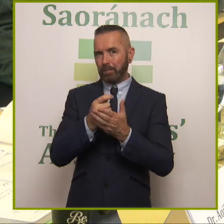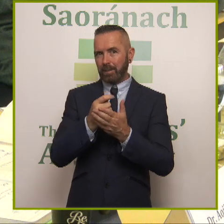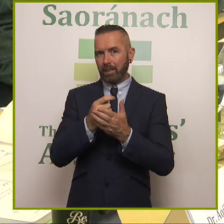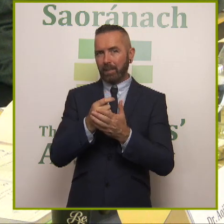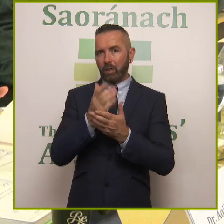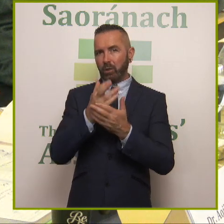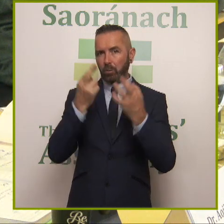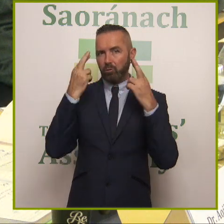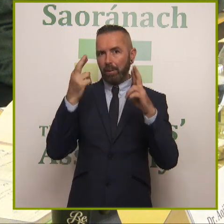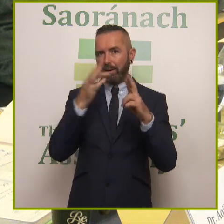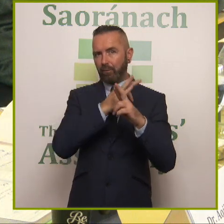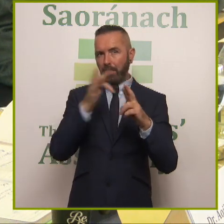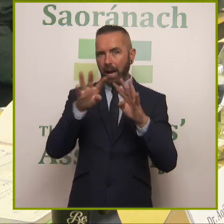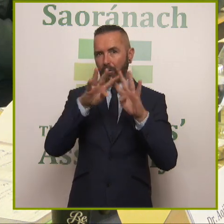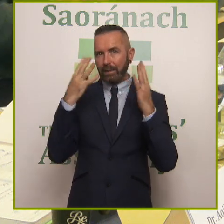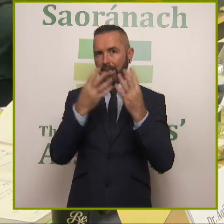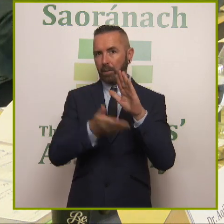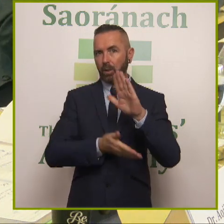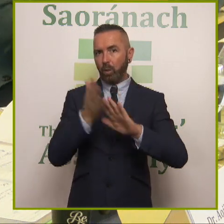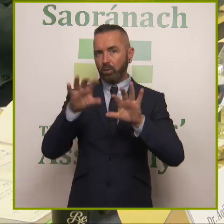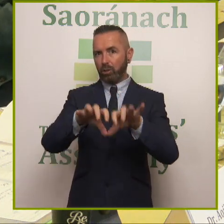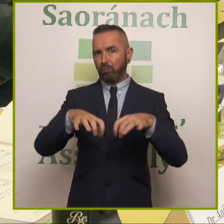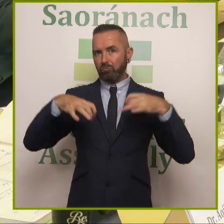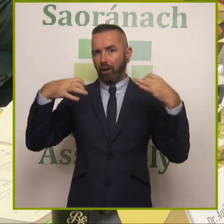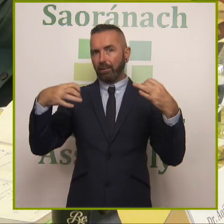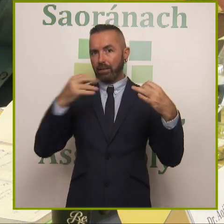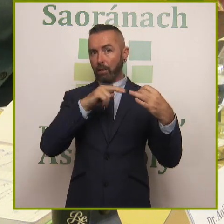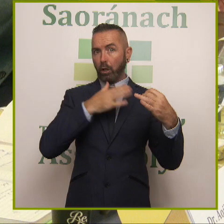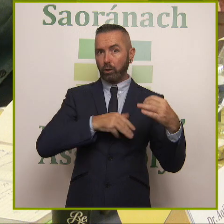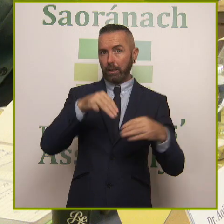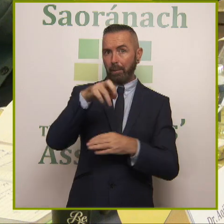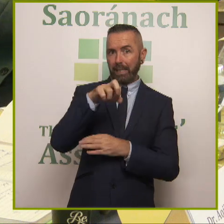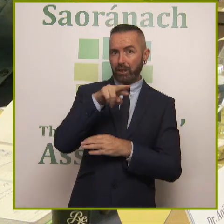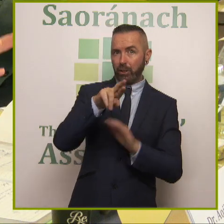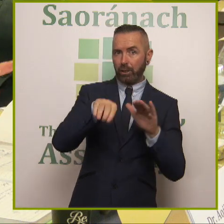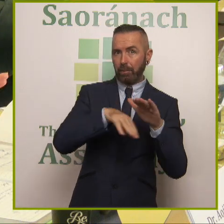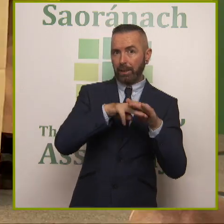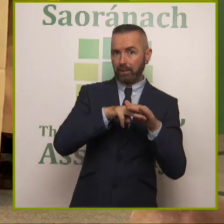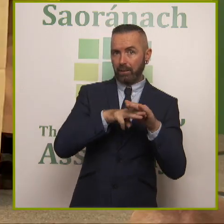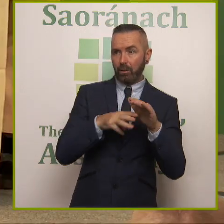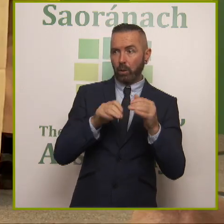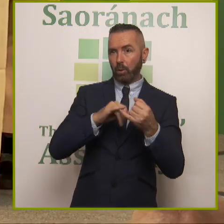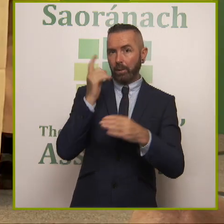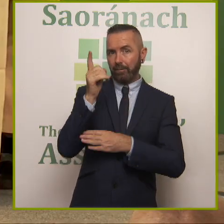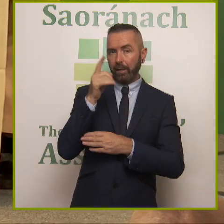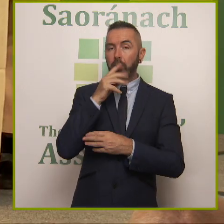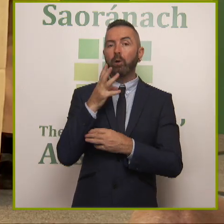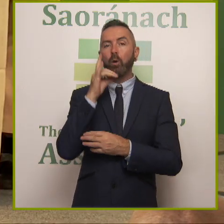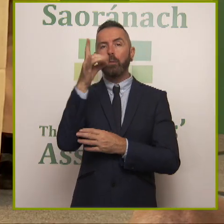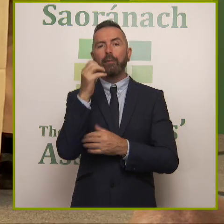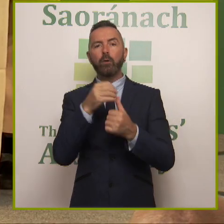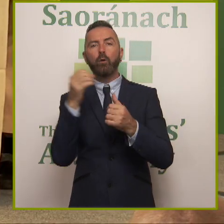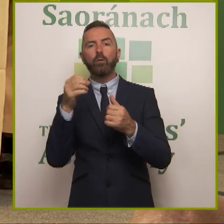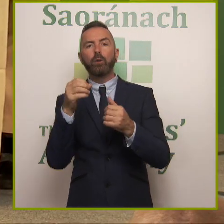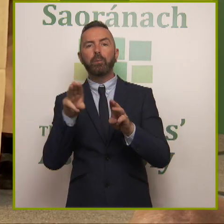assembly will go to the Oireachtas, and not just a minister will say that it will inform policy and biodiversity loss, but hopefully we'll have more of the